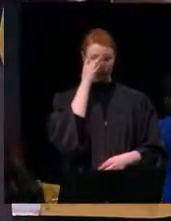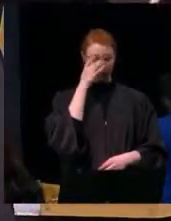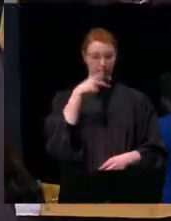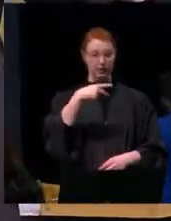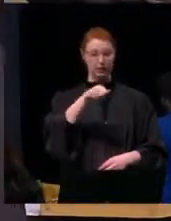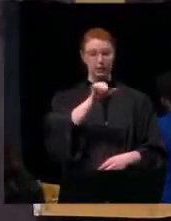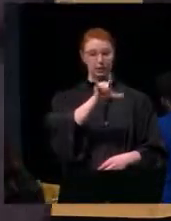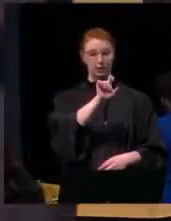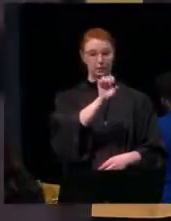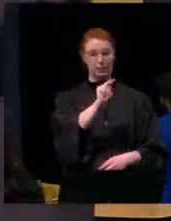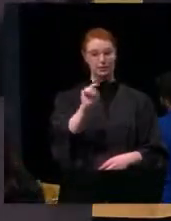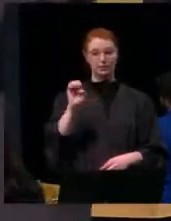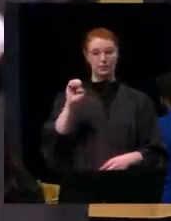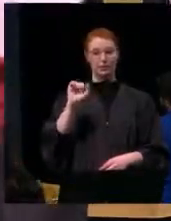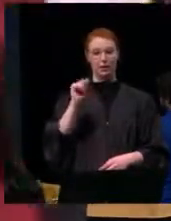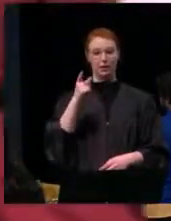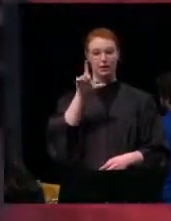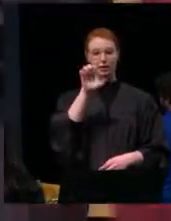Peyton Eagleson.